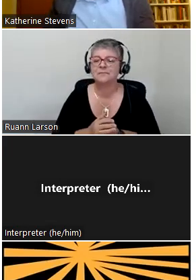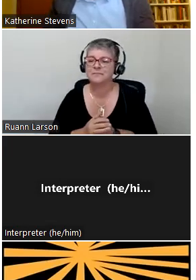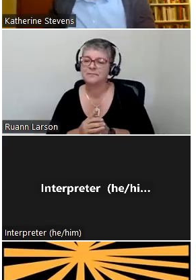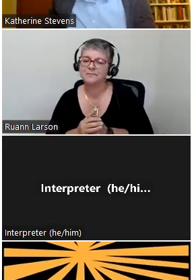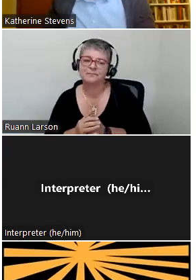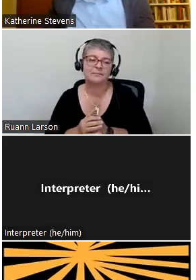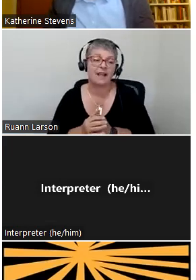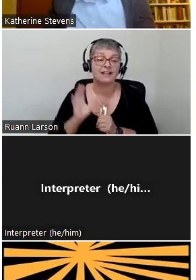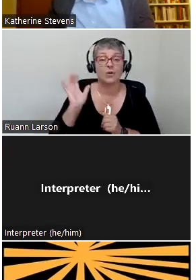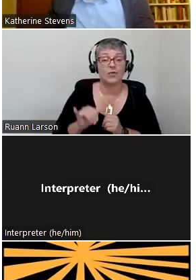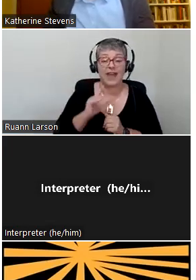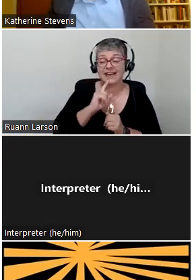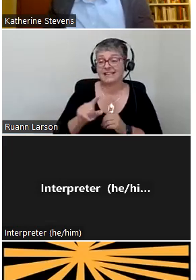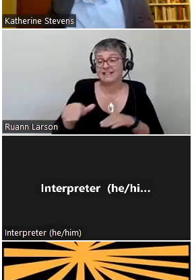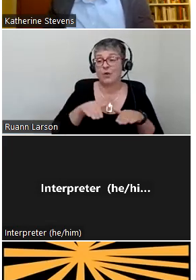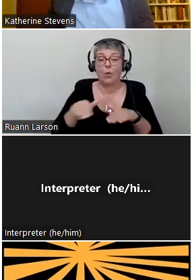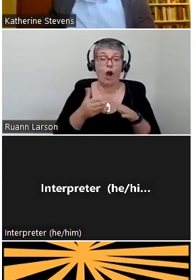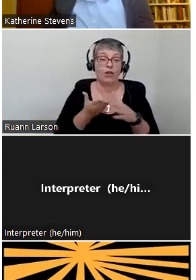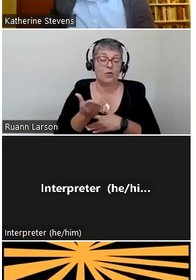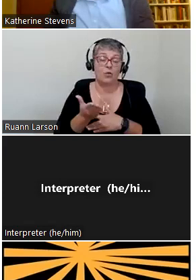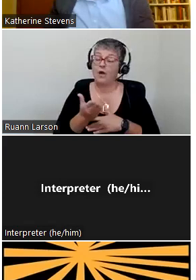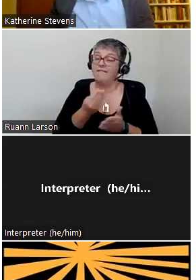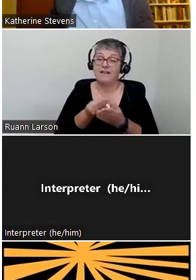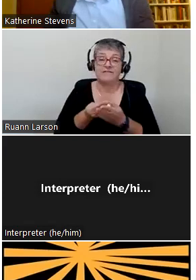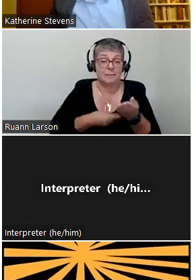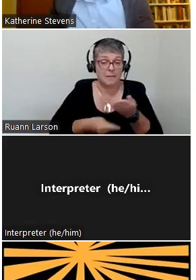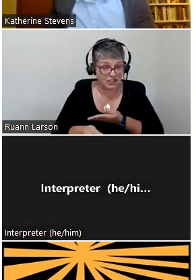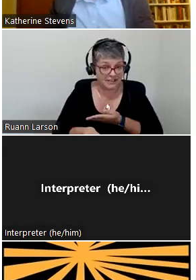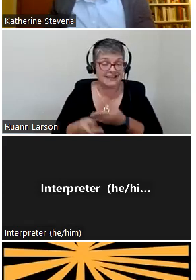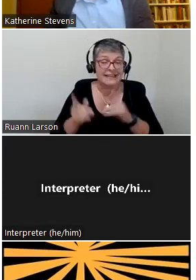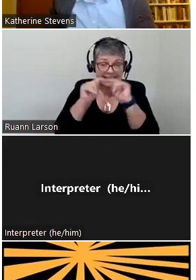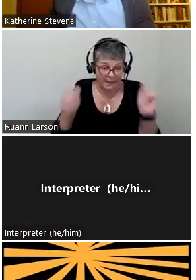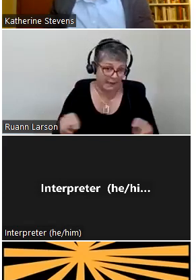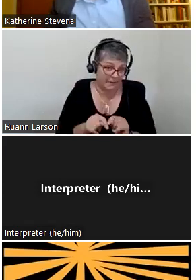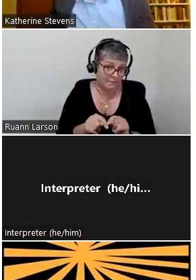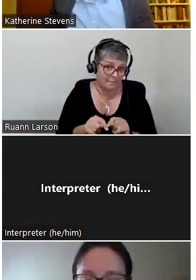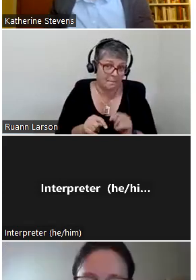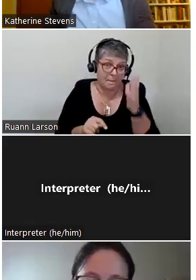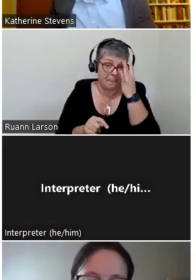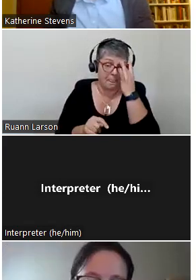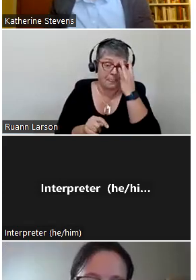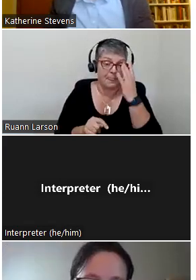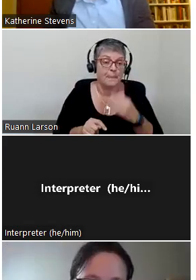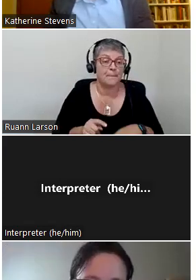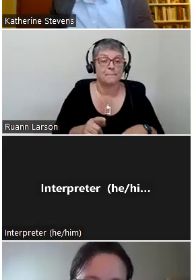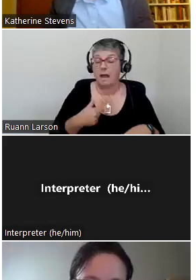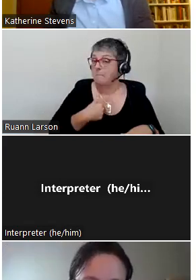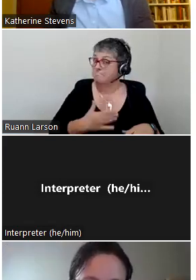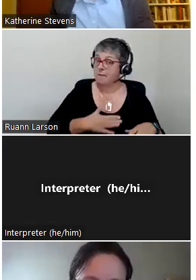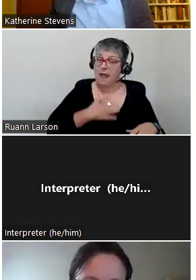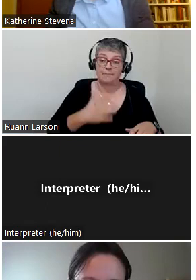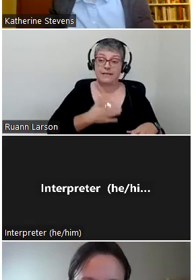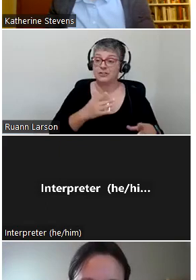So that concludes our walkthrough of the budget and the budget template. I am happy to take